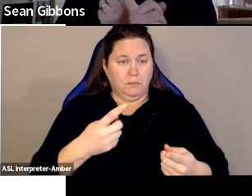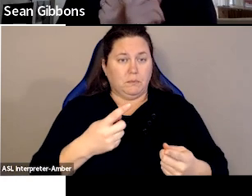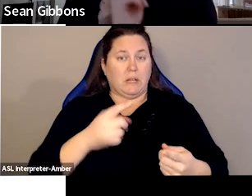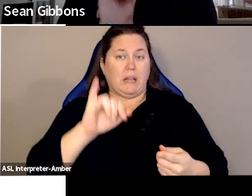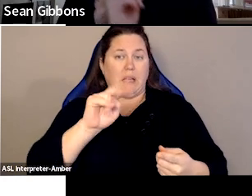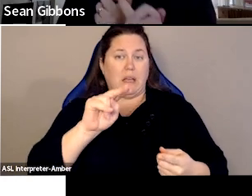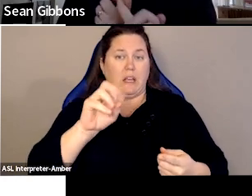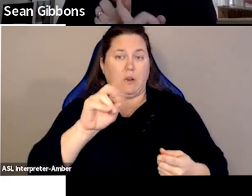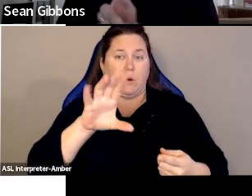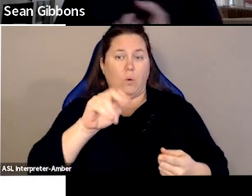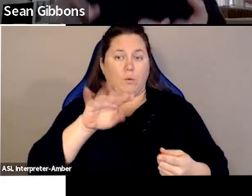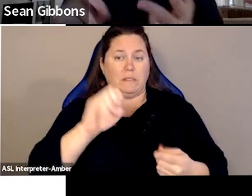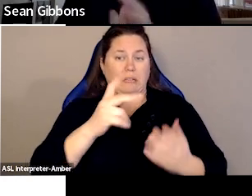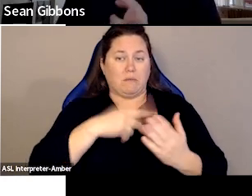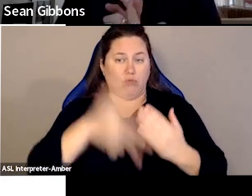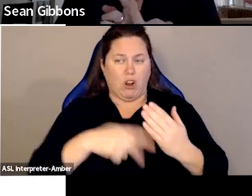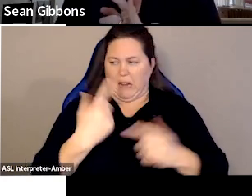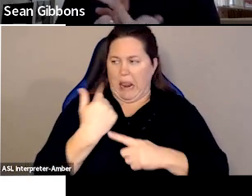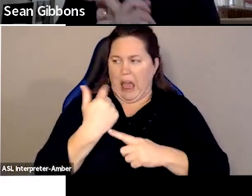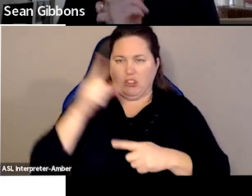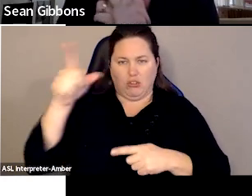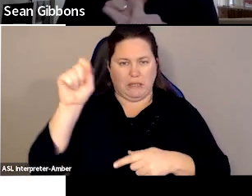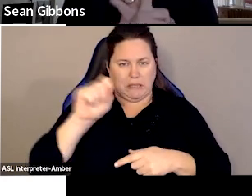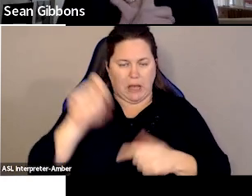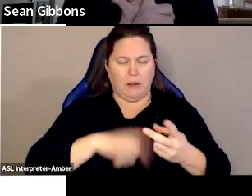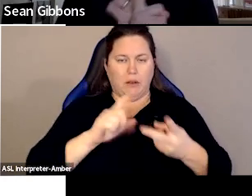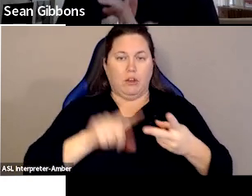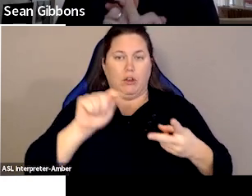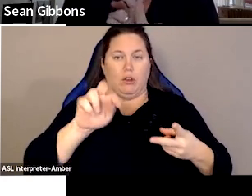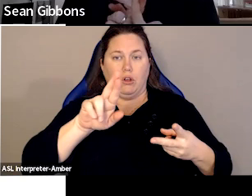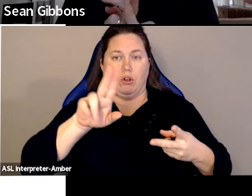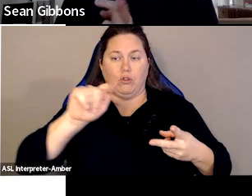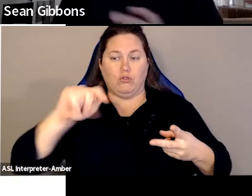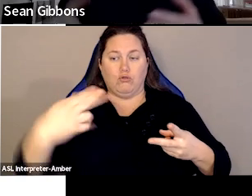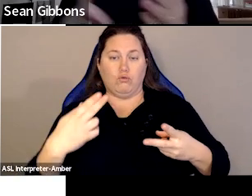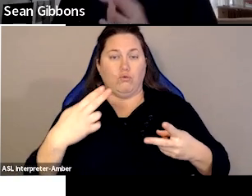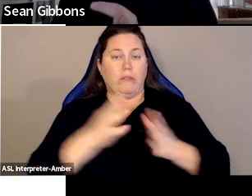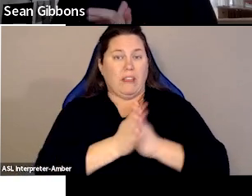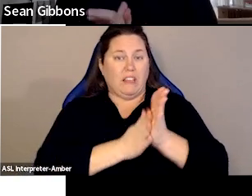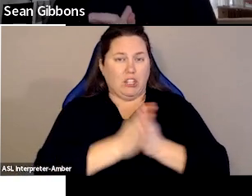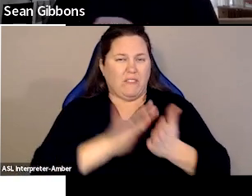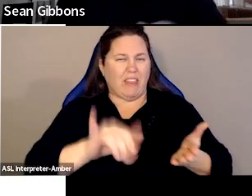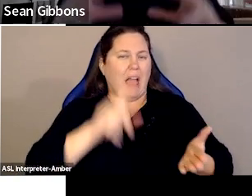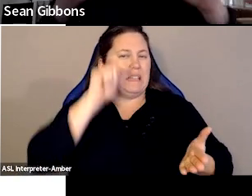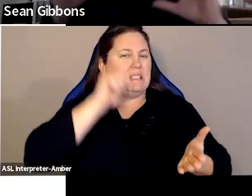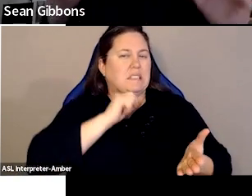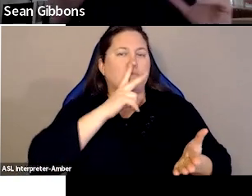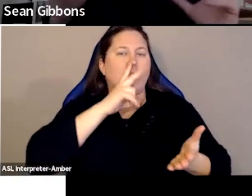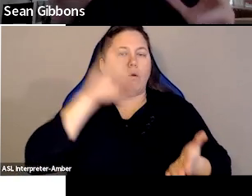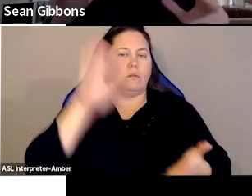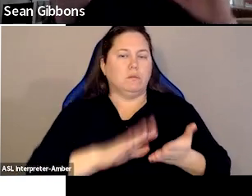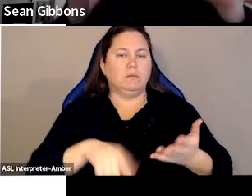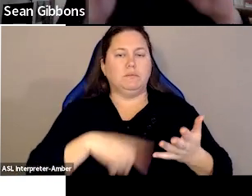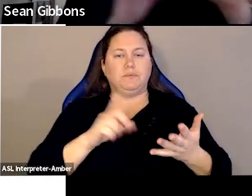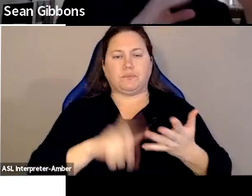Project just last year in Seattle, the Truth Initiative, which works on curbing teen smoking, United We Dream. There's some wonderful